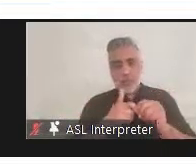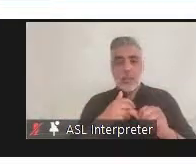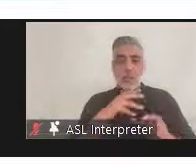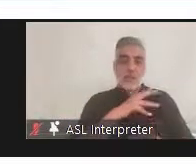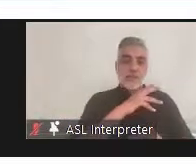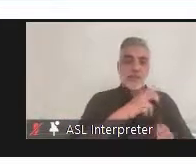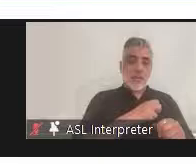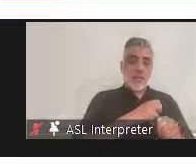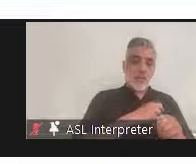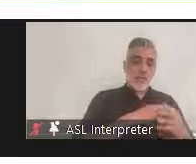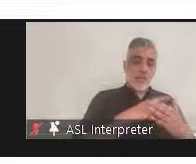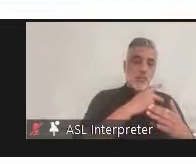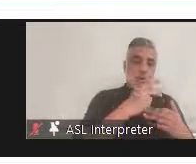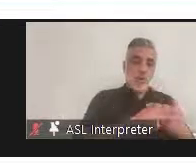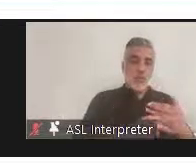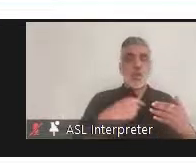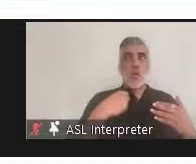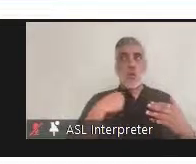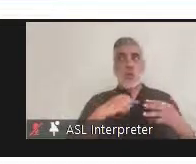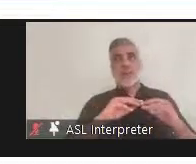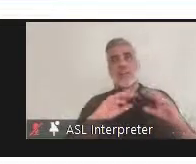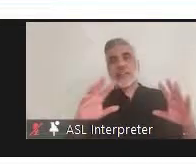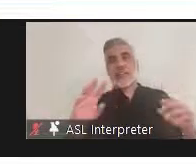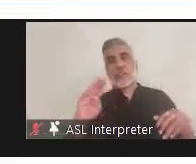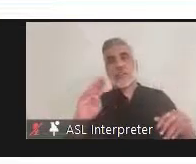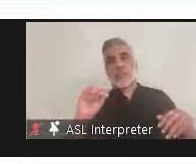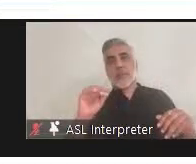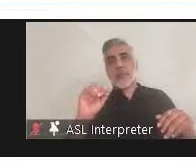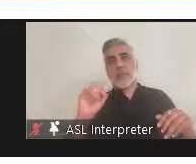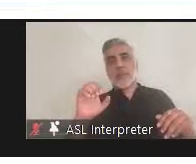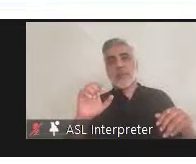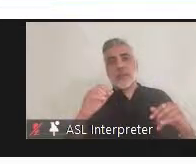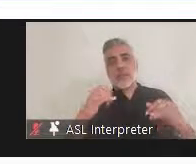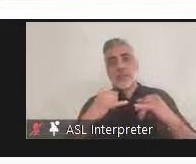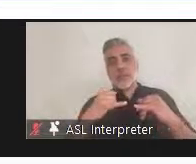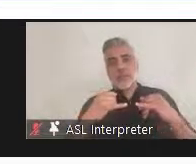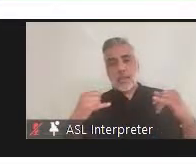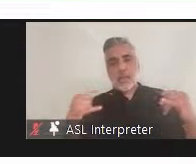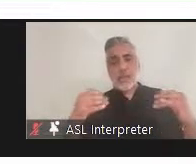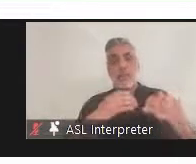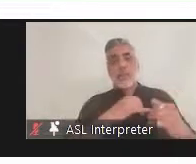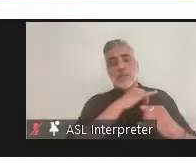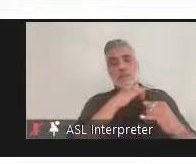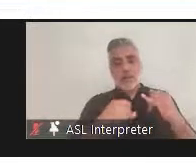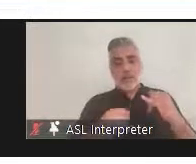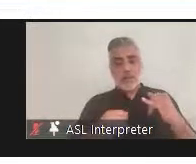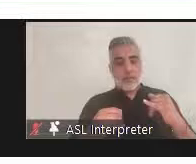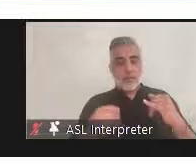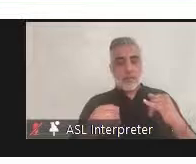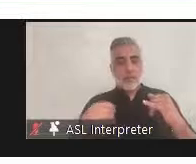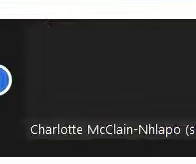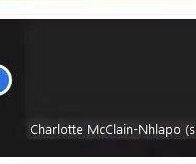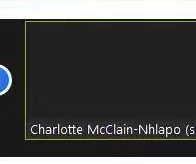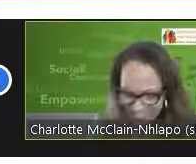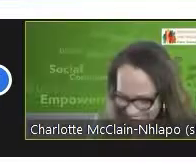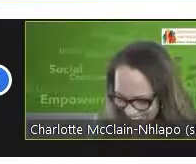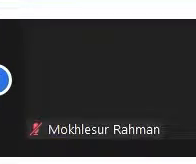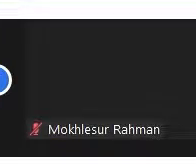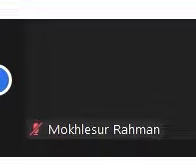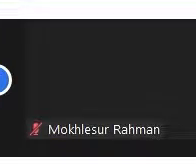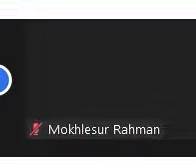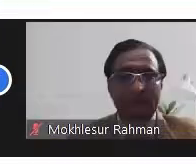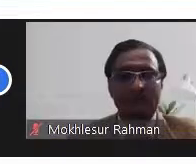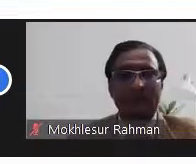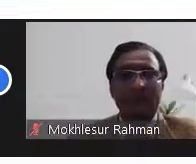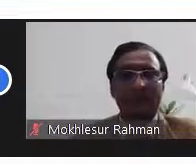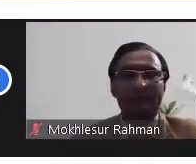project is going to run, we have a very clear baseline moving forward. And then finally, my time is up. Finally,